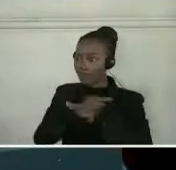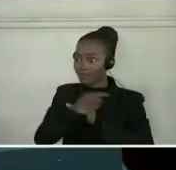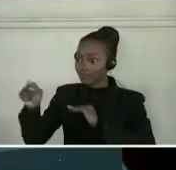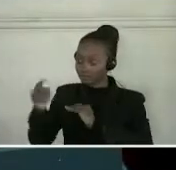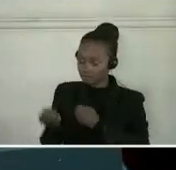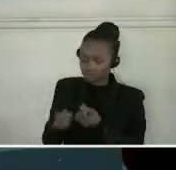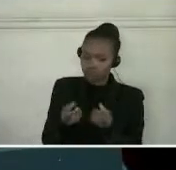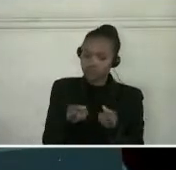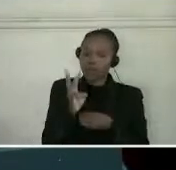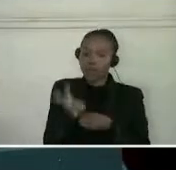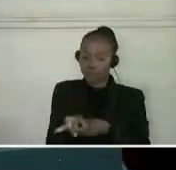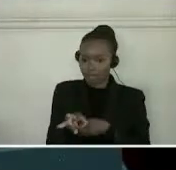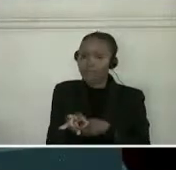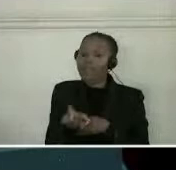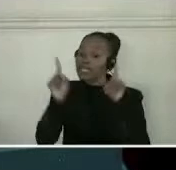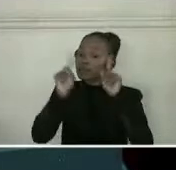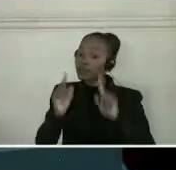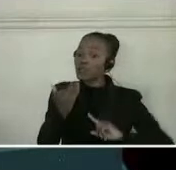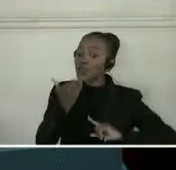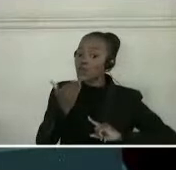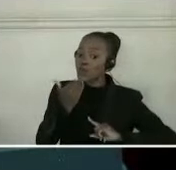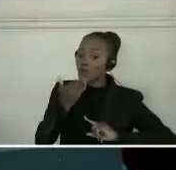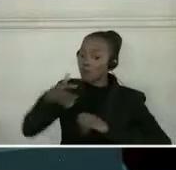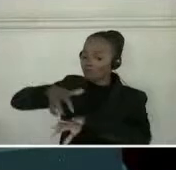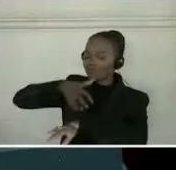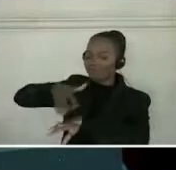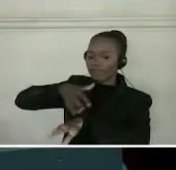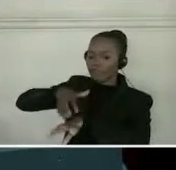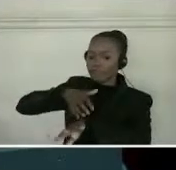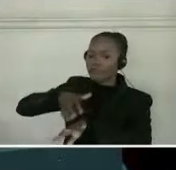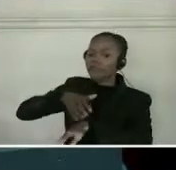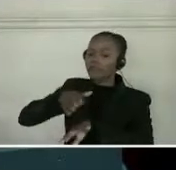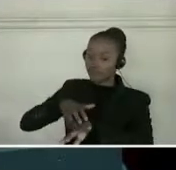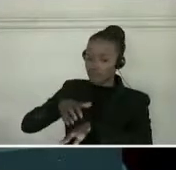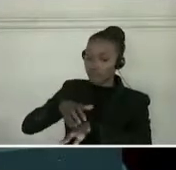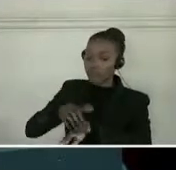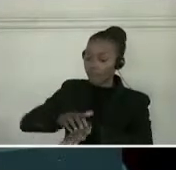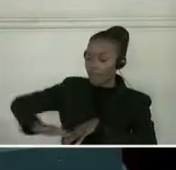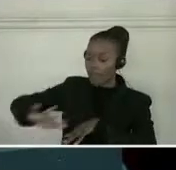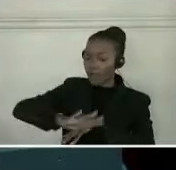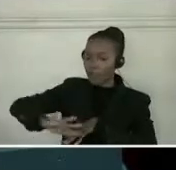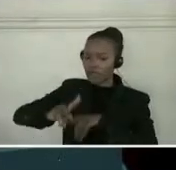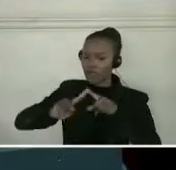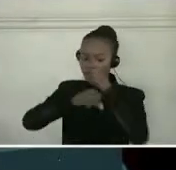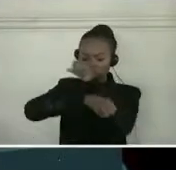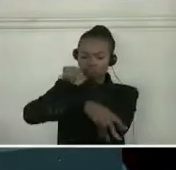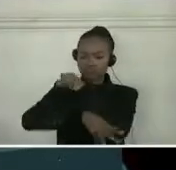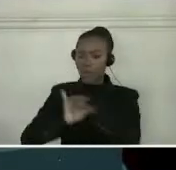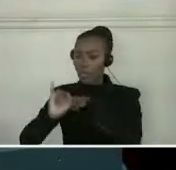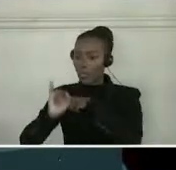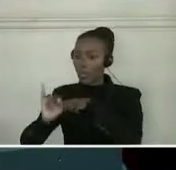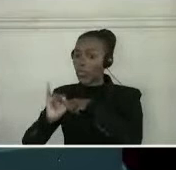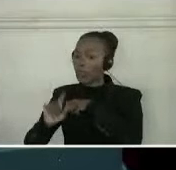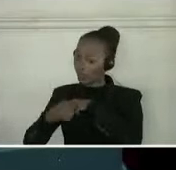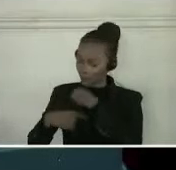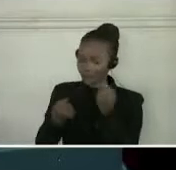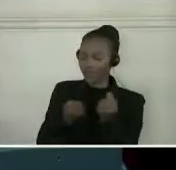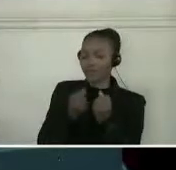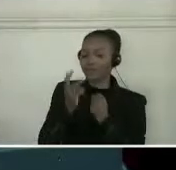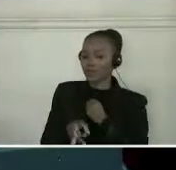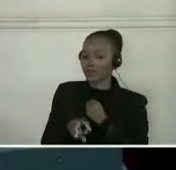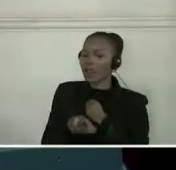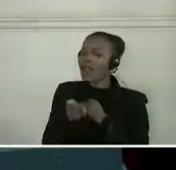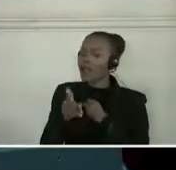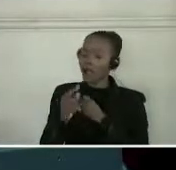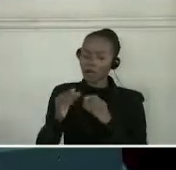where proper infrastructure is not available this project will create job opportunities for sound